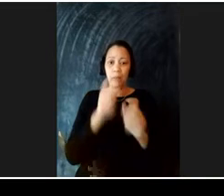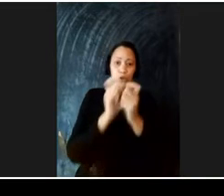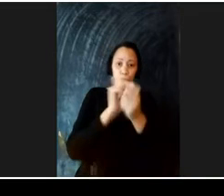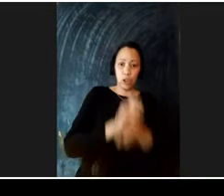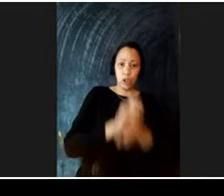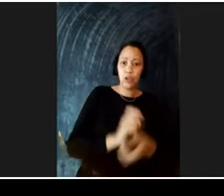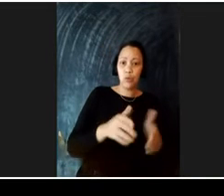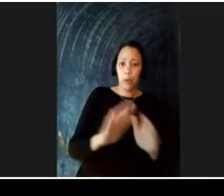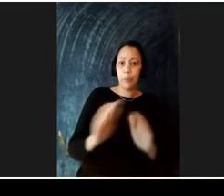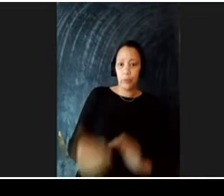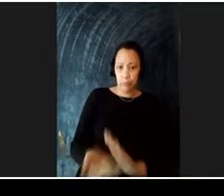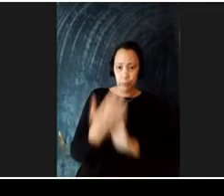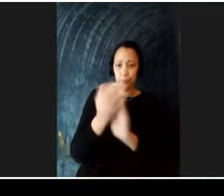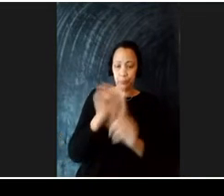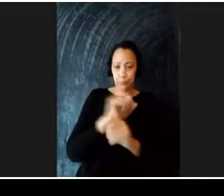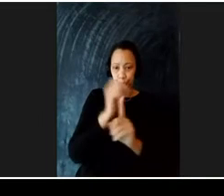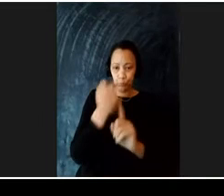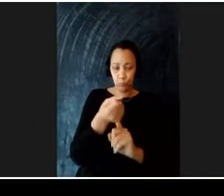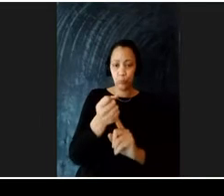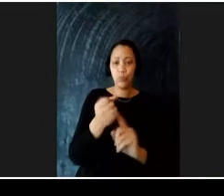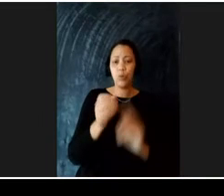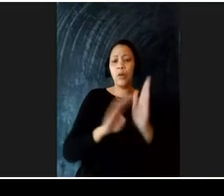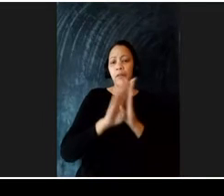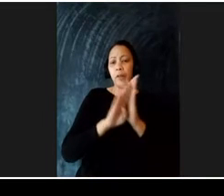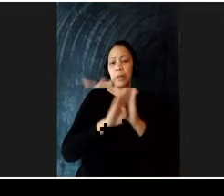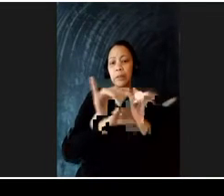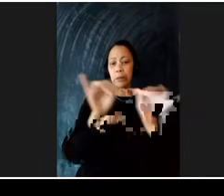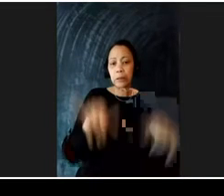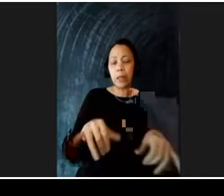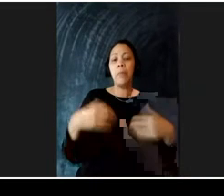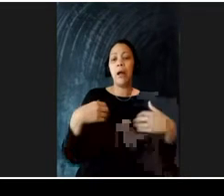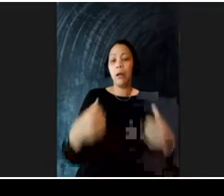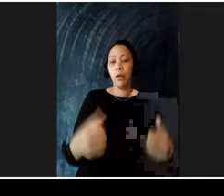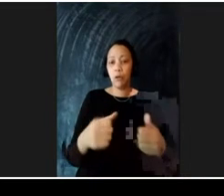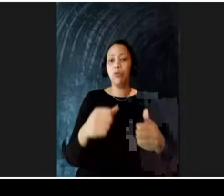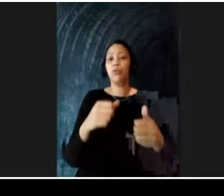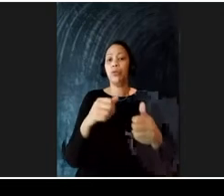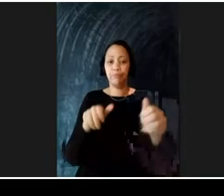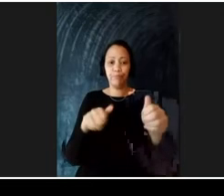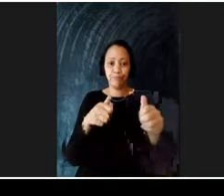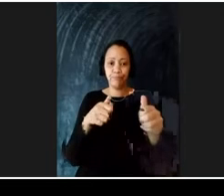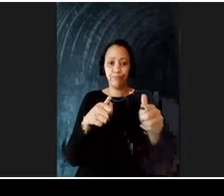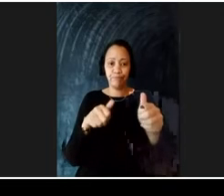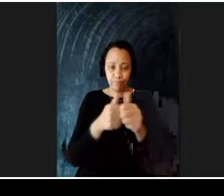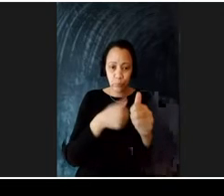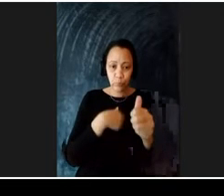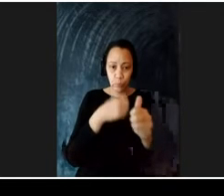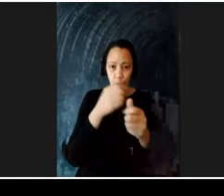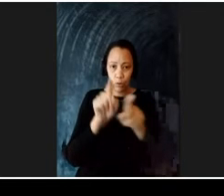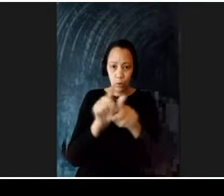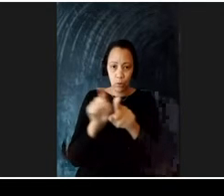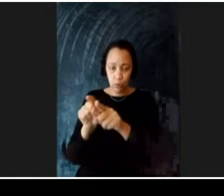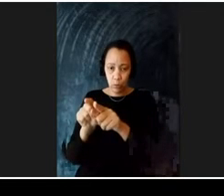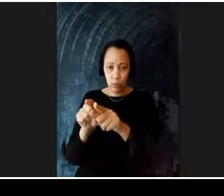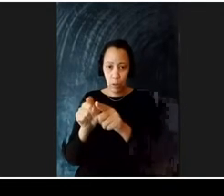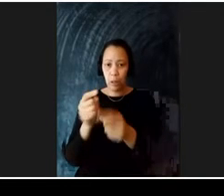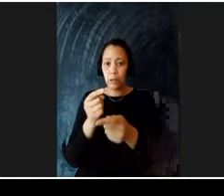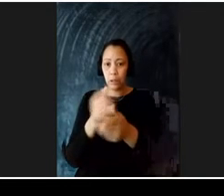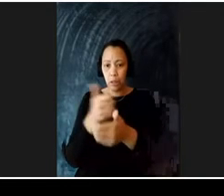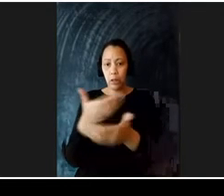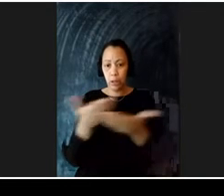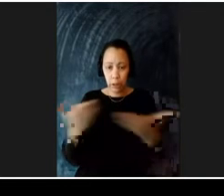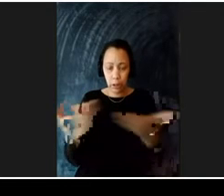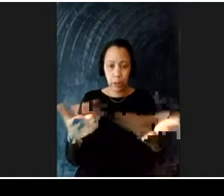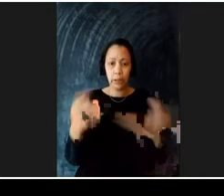had to clean uh rigorously because uh survivors were coming into shelter we had to get those PP e we also have to work with our